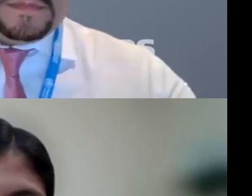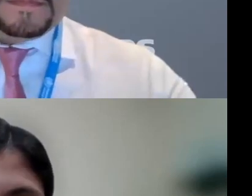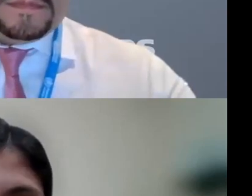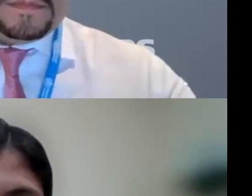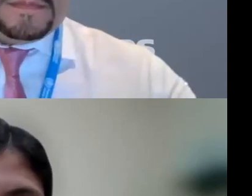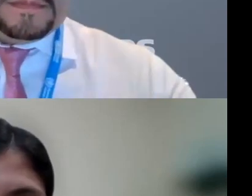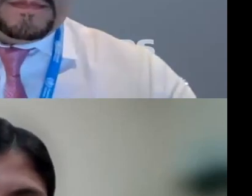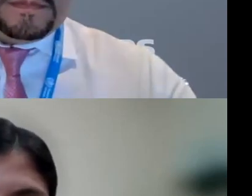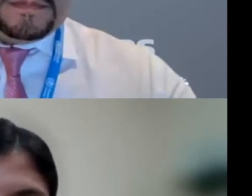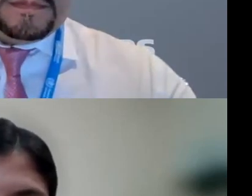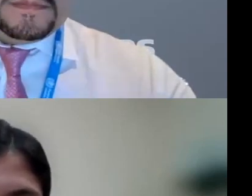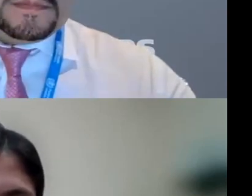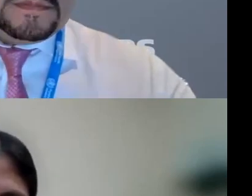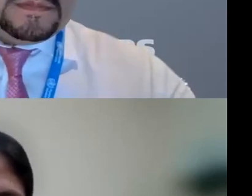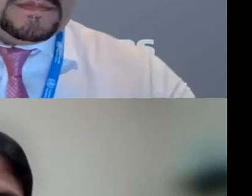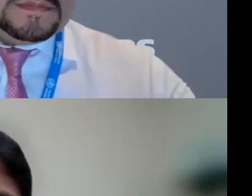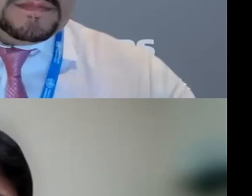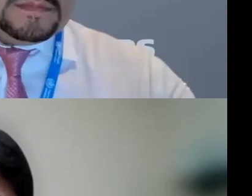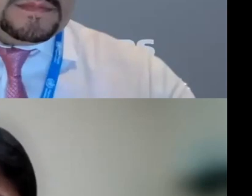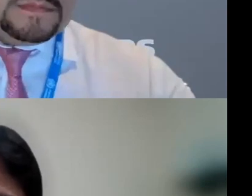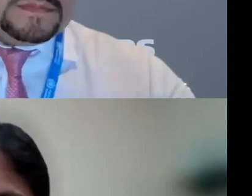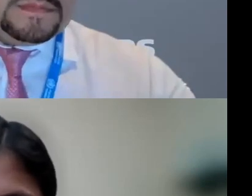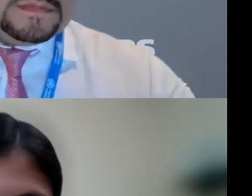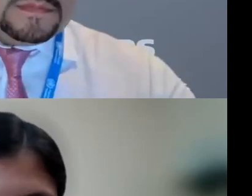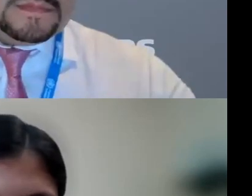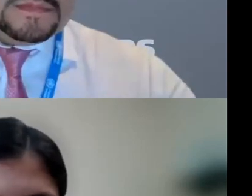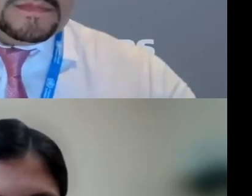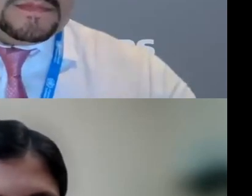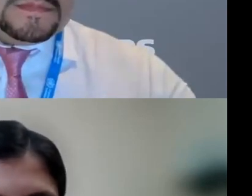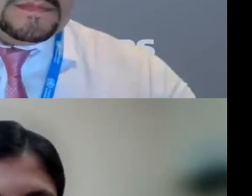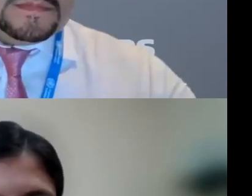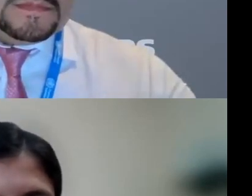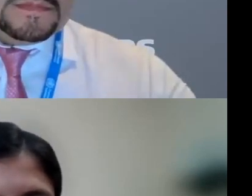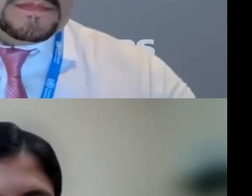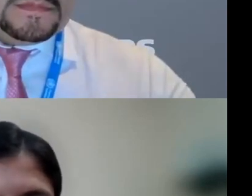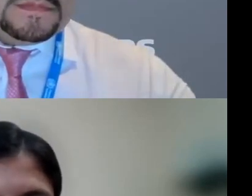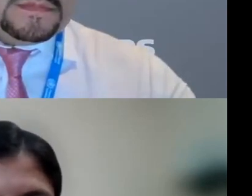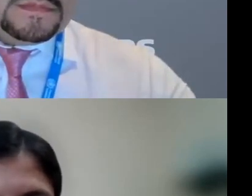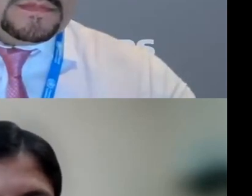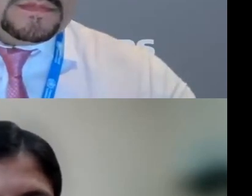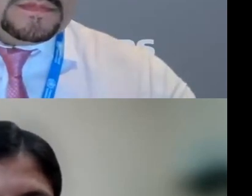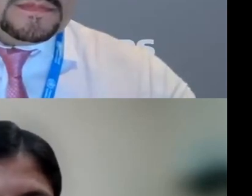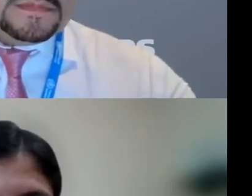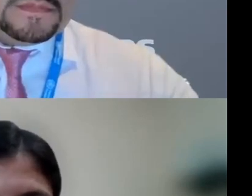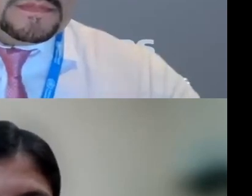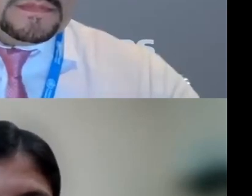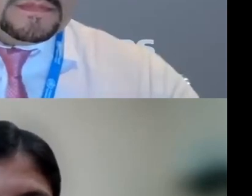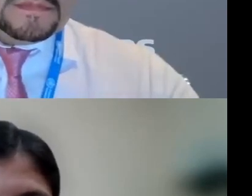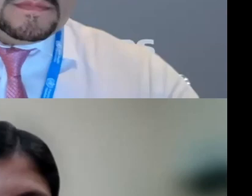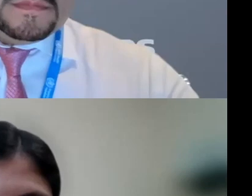the most situation that we must face, it's to have the families